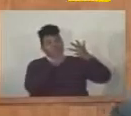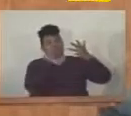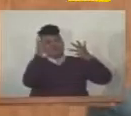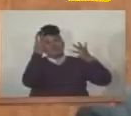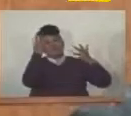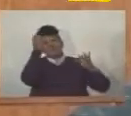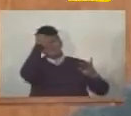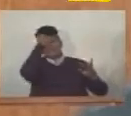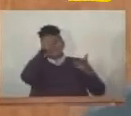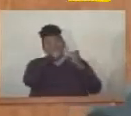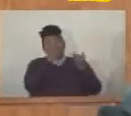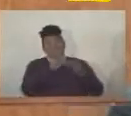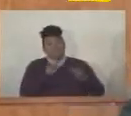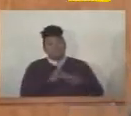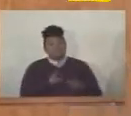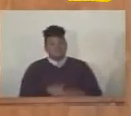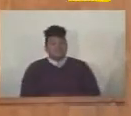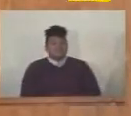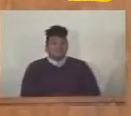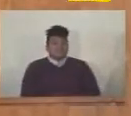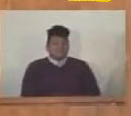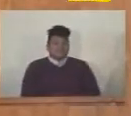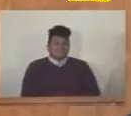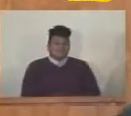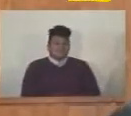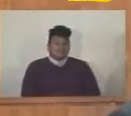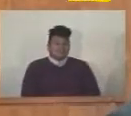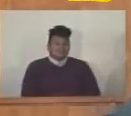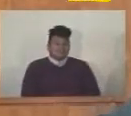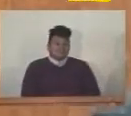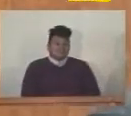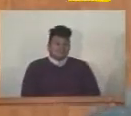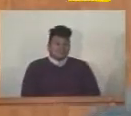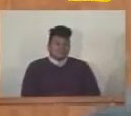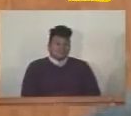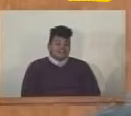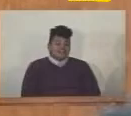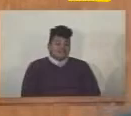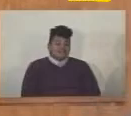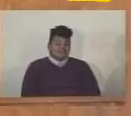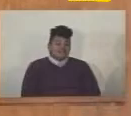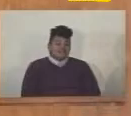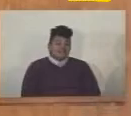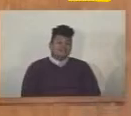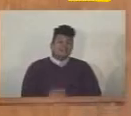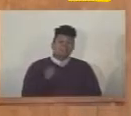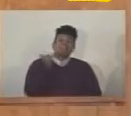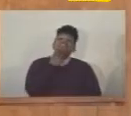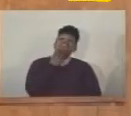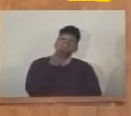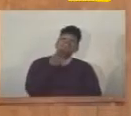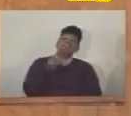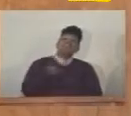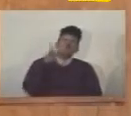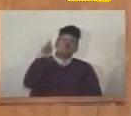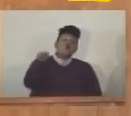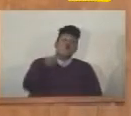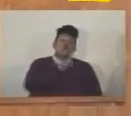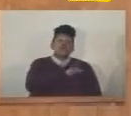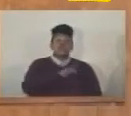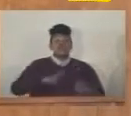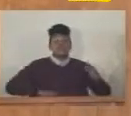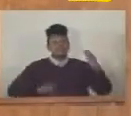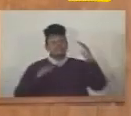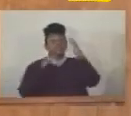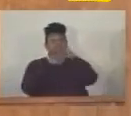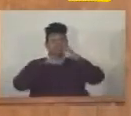citizens. Listen to this, Mr. President. It says, we're going after the kingfish and the facilitators